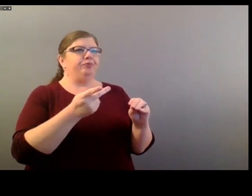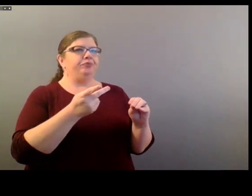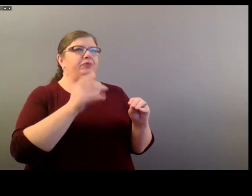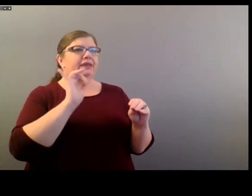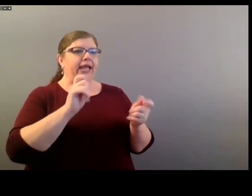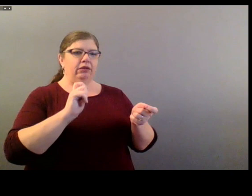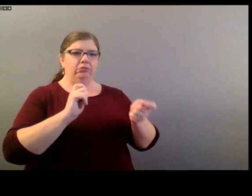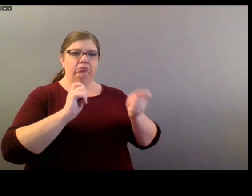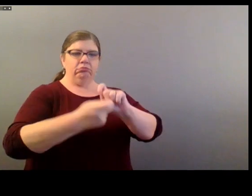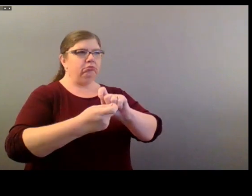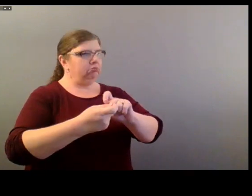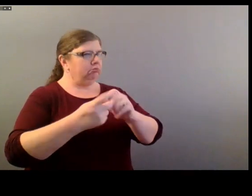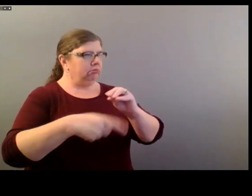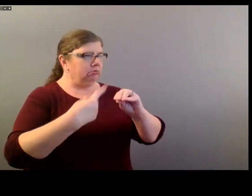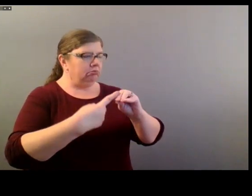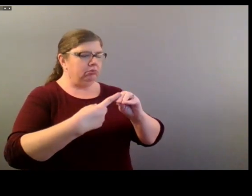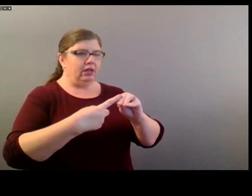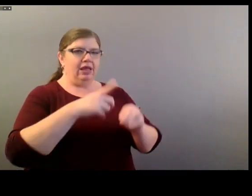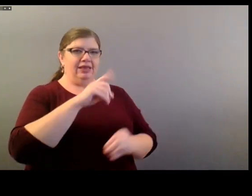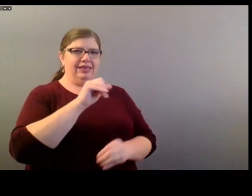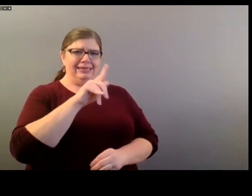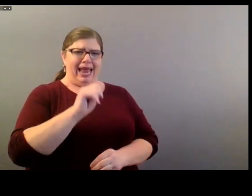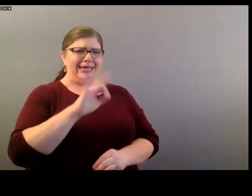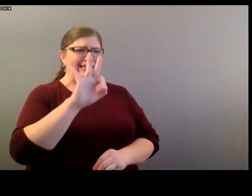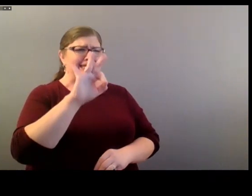change? I mean, the data is 9 days old now.